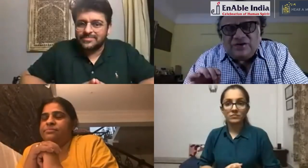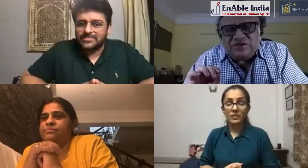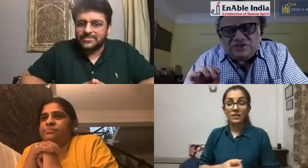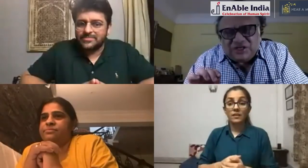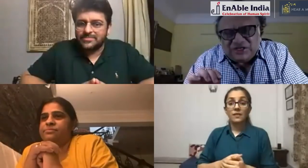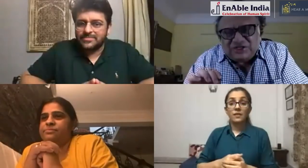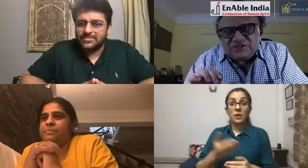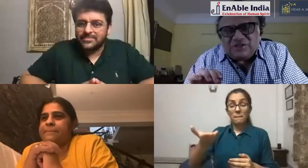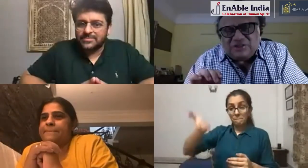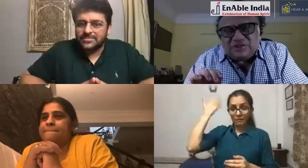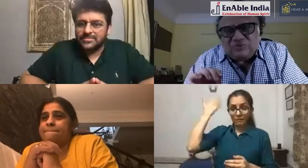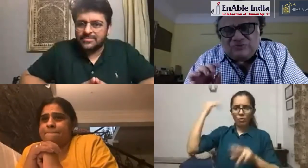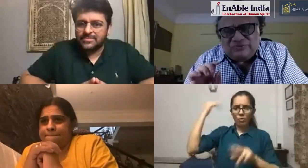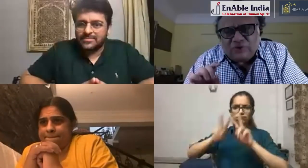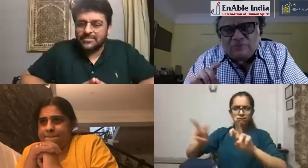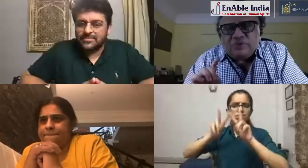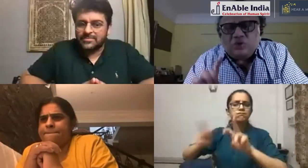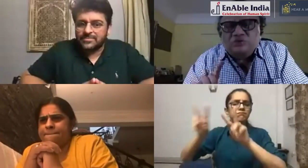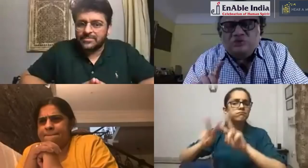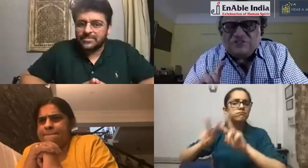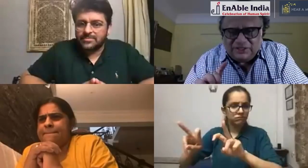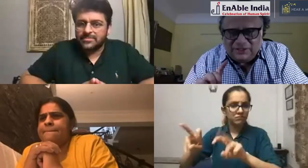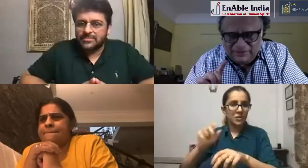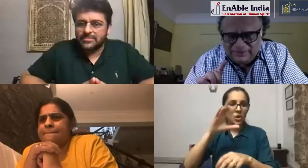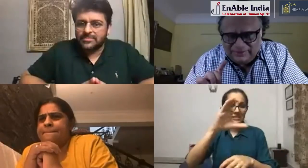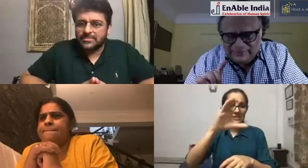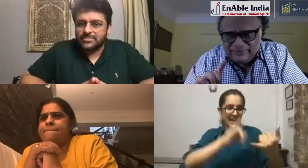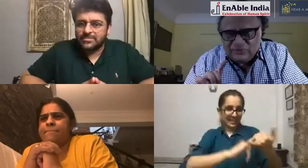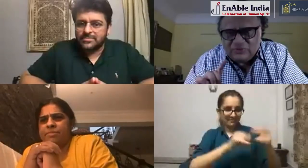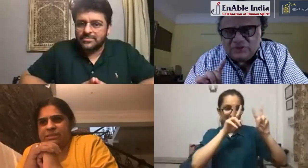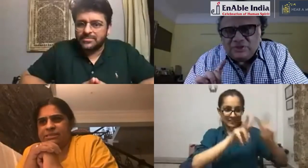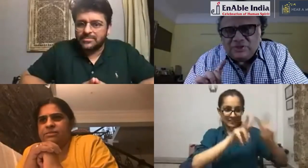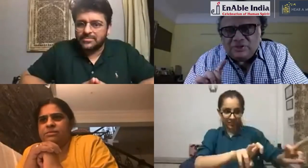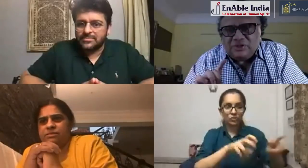initial research from Covishield